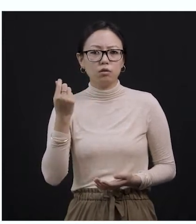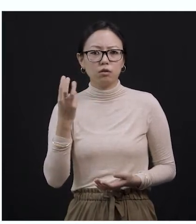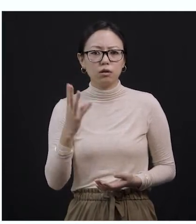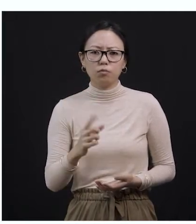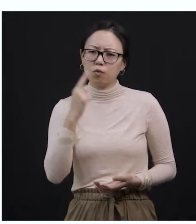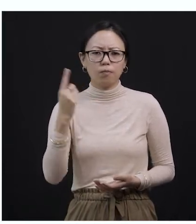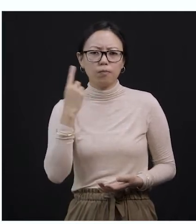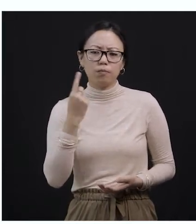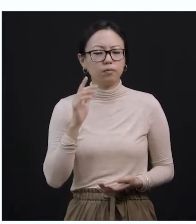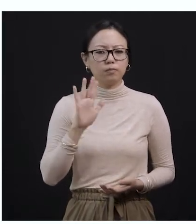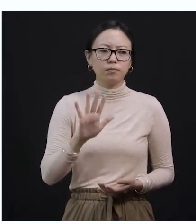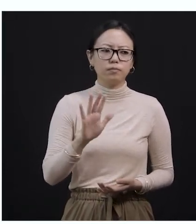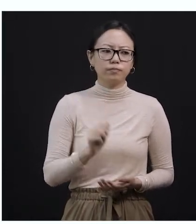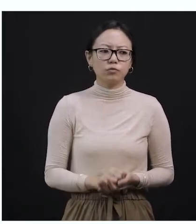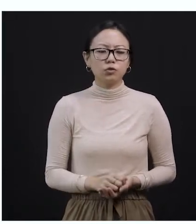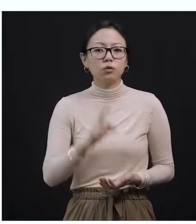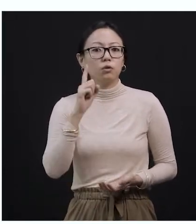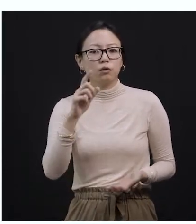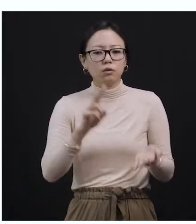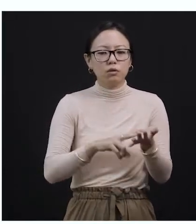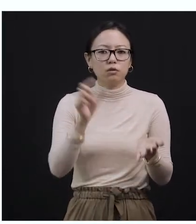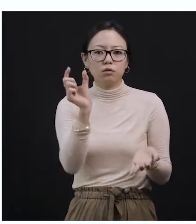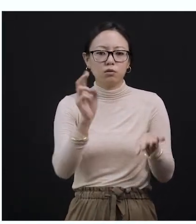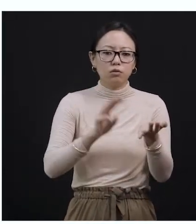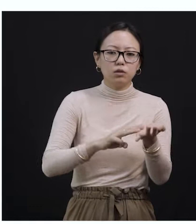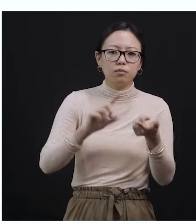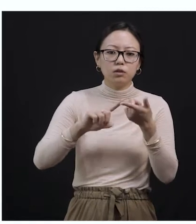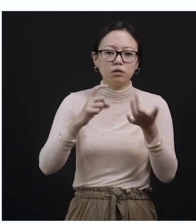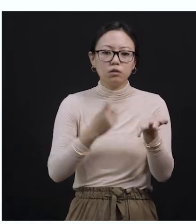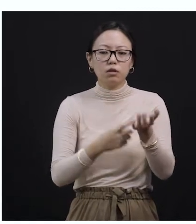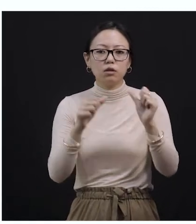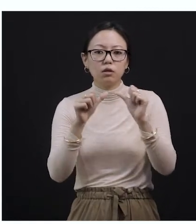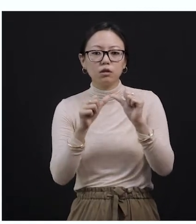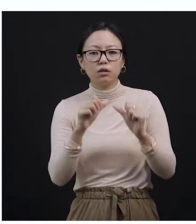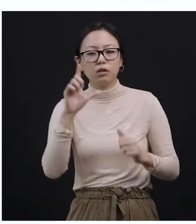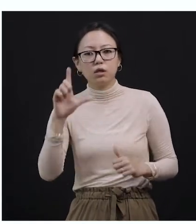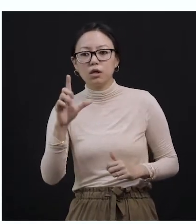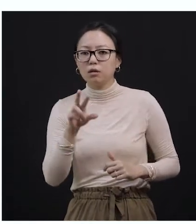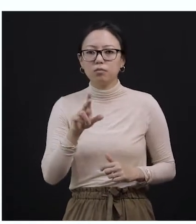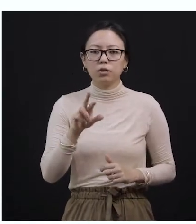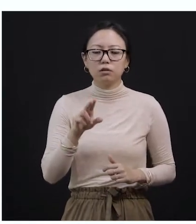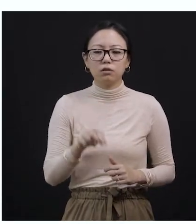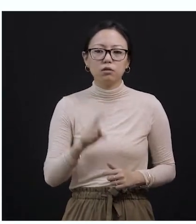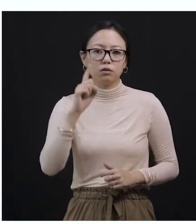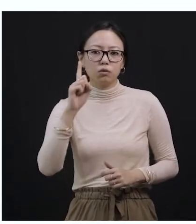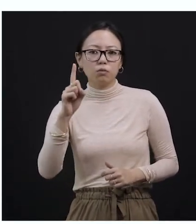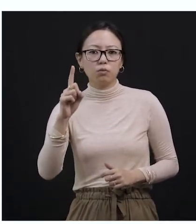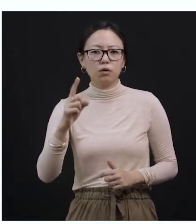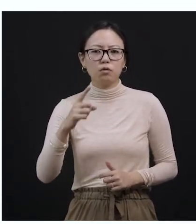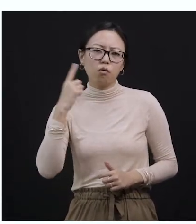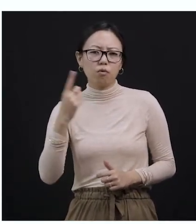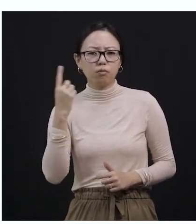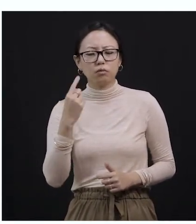mean this. 1, it is only one numeral. 2, it is also only one numeral. So